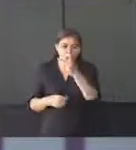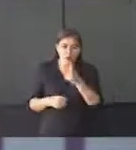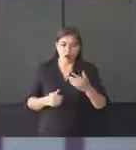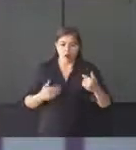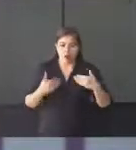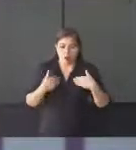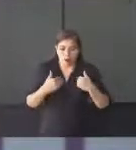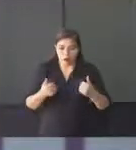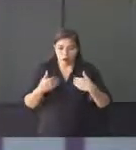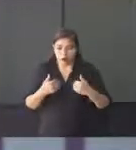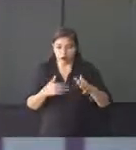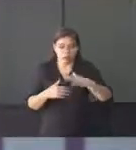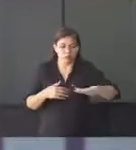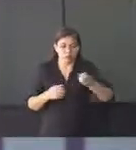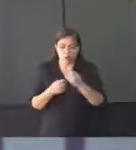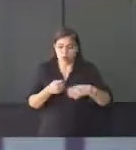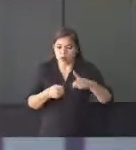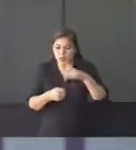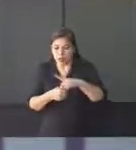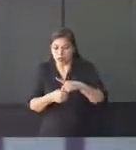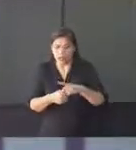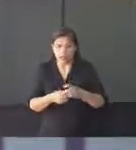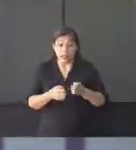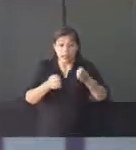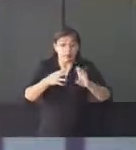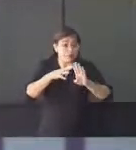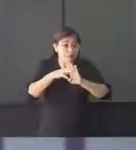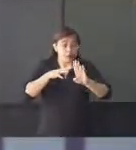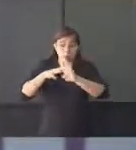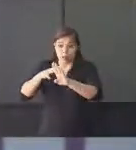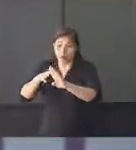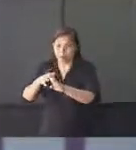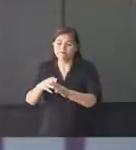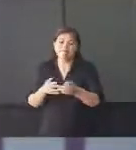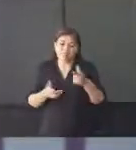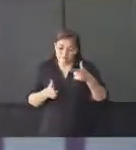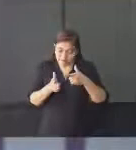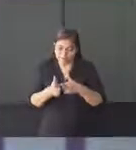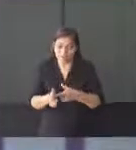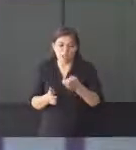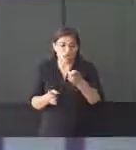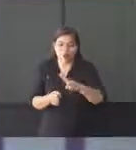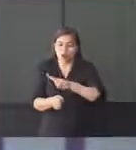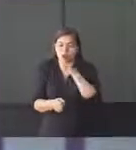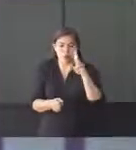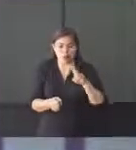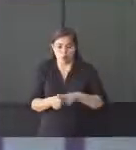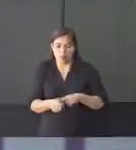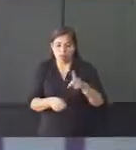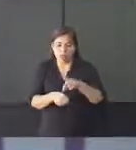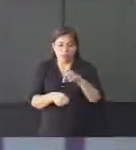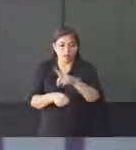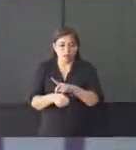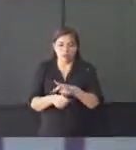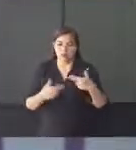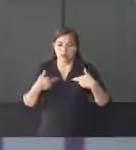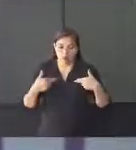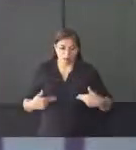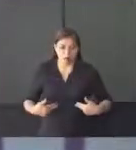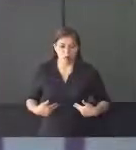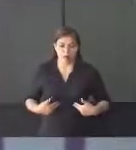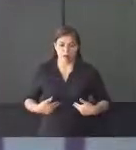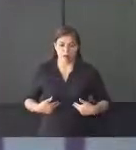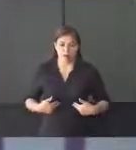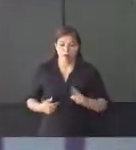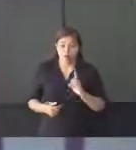have an education process to understand society, that migration is here to stay, and this